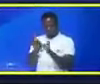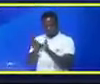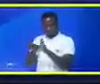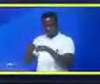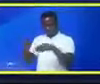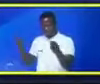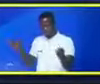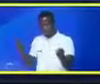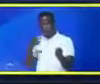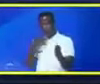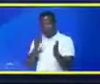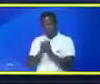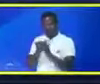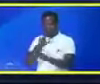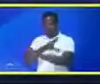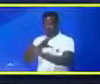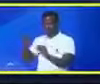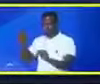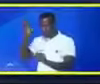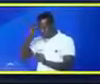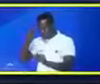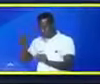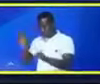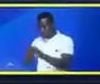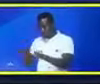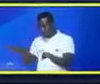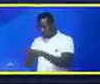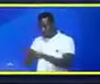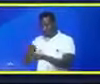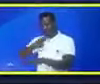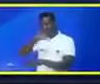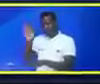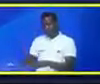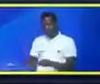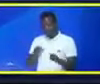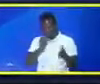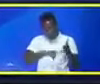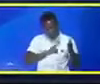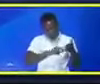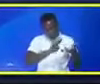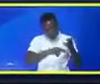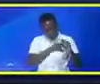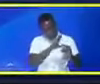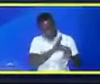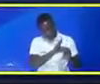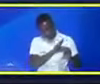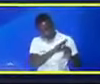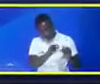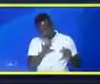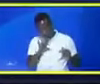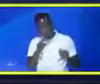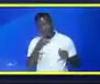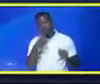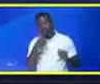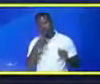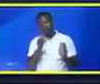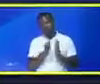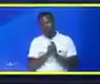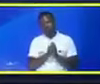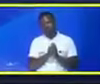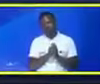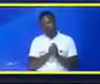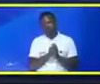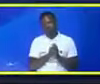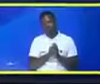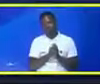it says, no man can shut it. When you read verse 7 and verse 8, he says, I am he. Give us verse